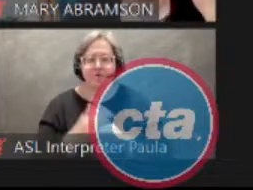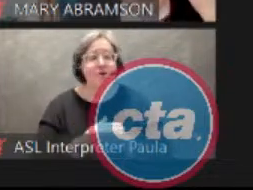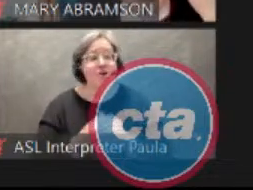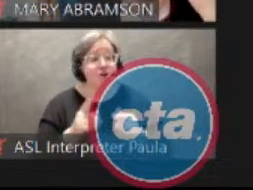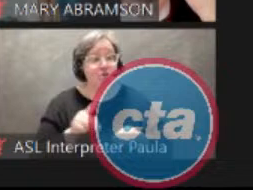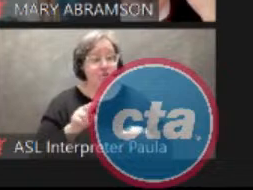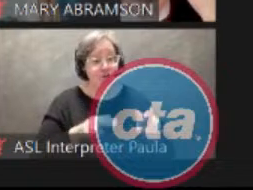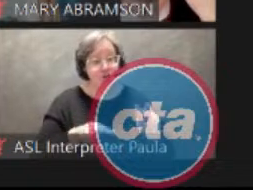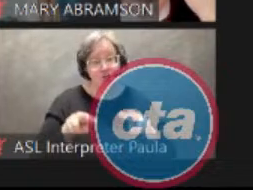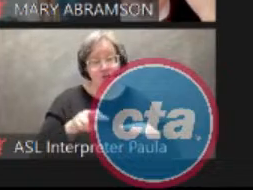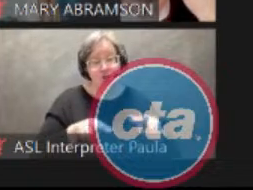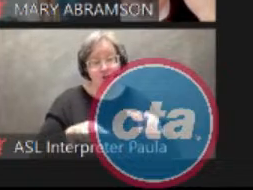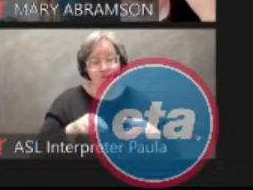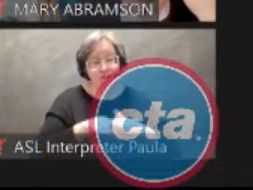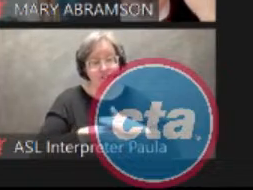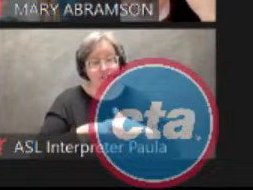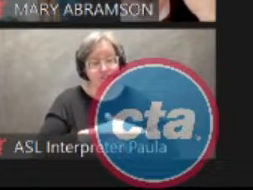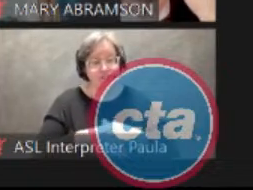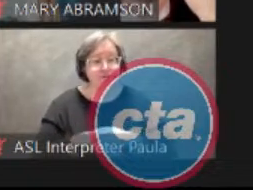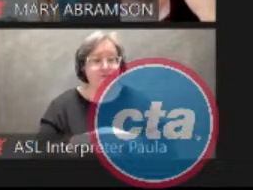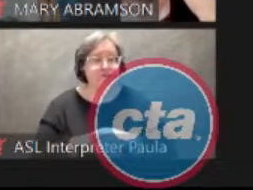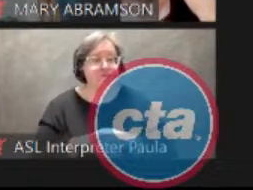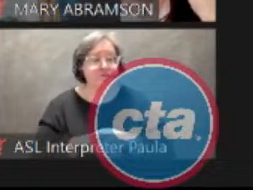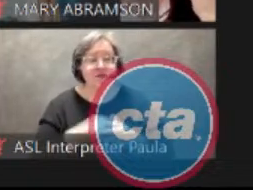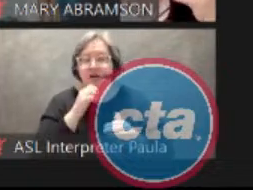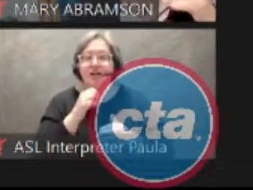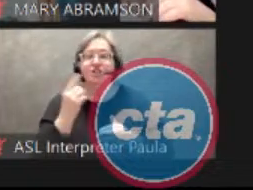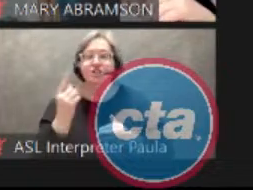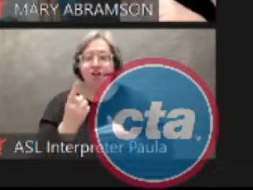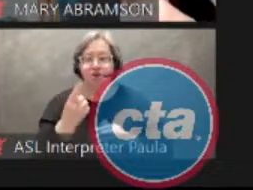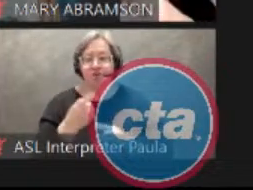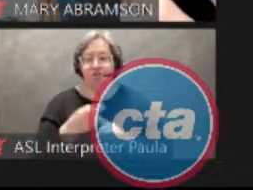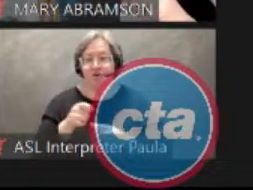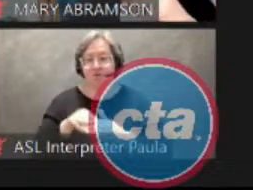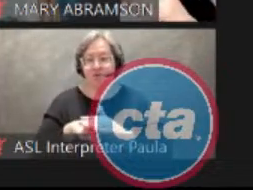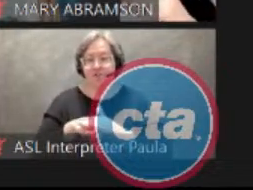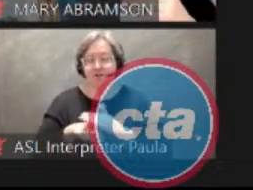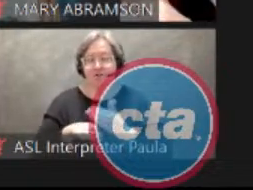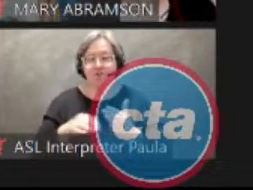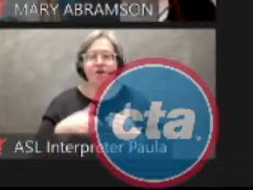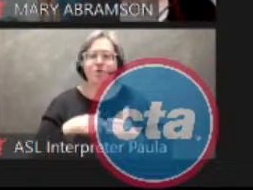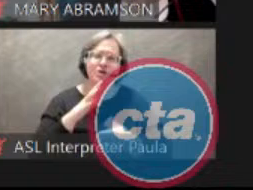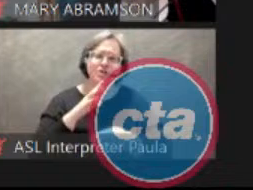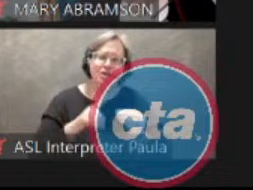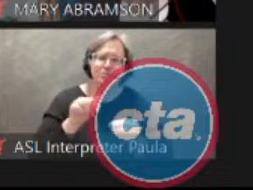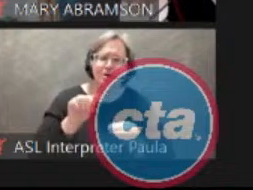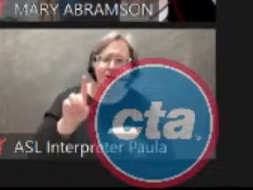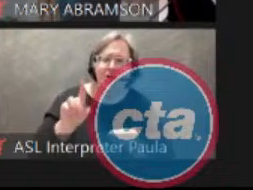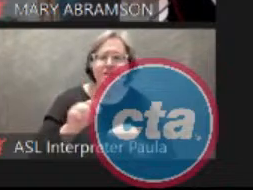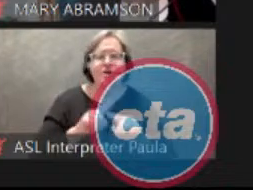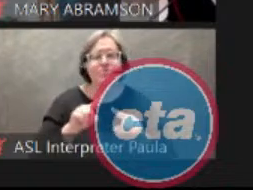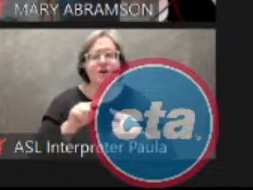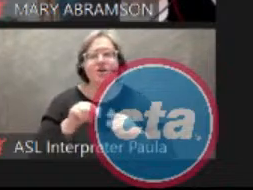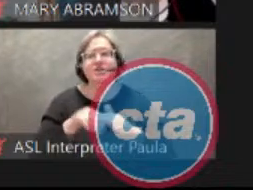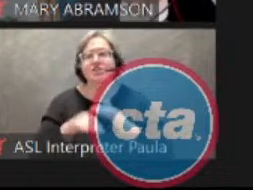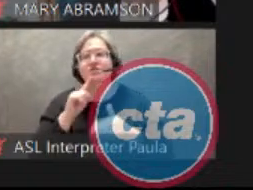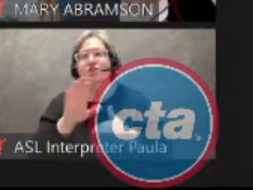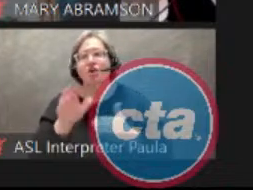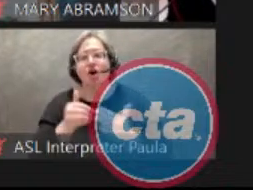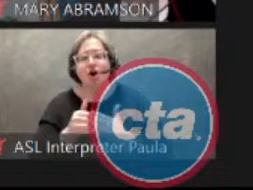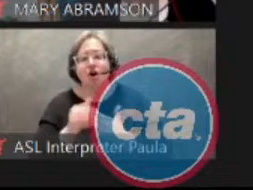at the accessibility, not just from an accessibility, as we talk about ADA, but as an accessibility for all